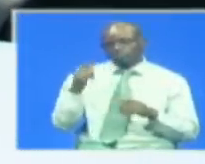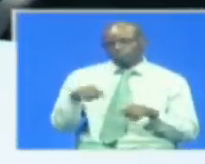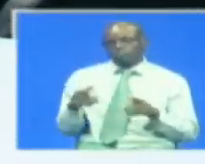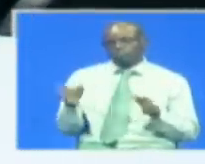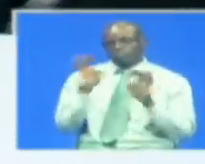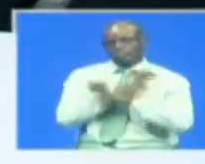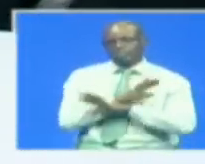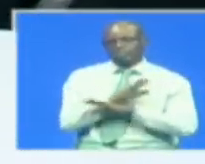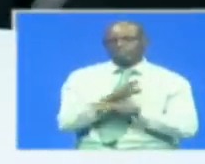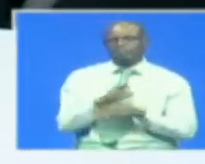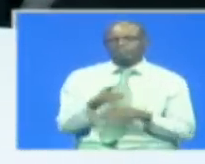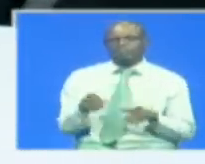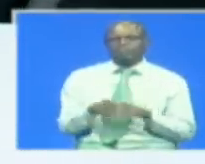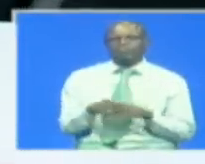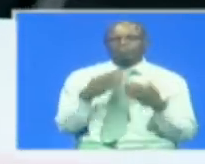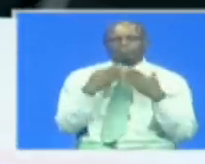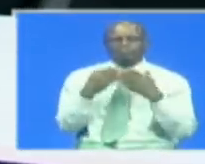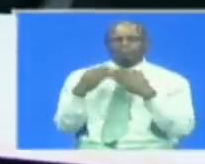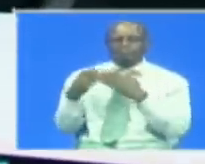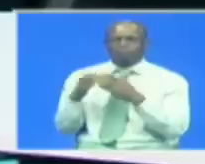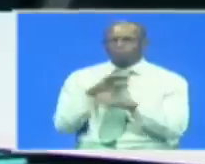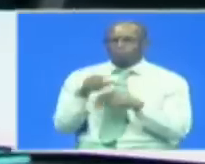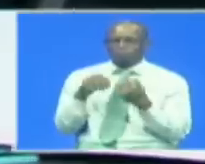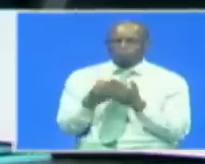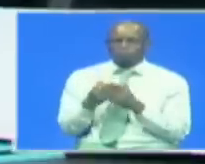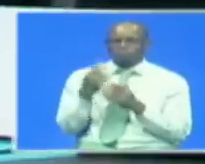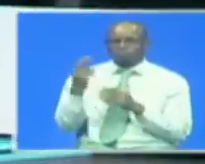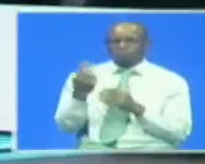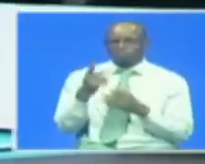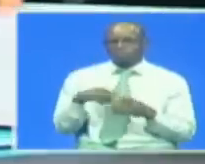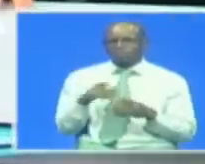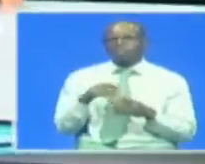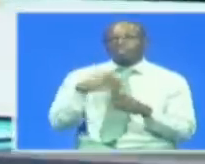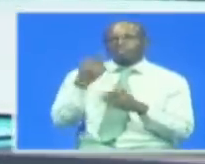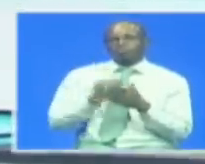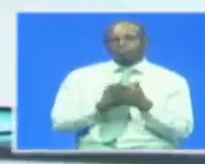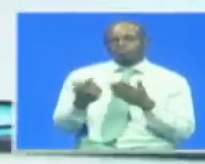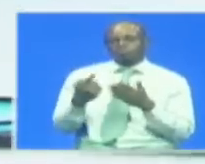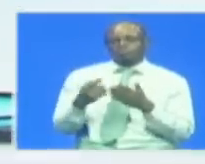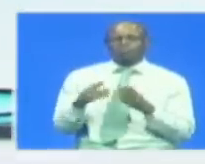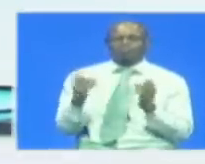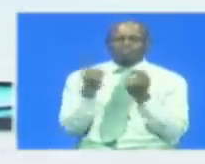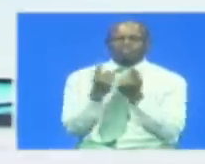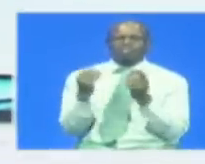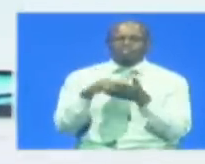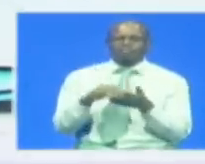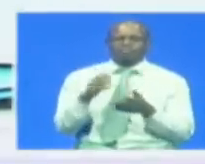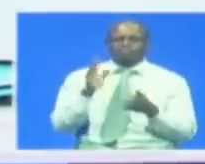interpreter, and thanks very much to you. We'll see you again next week. I'm Smriti Vidyarthi. Bye-bye.